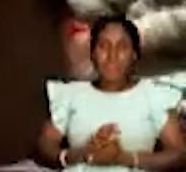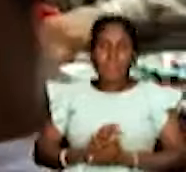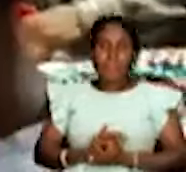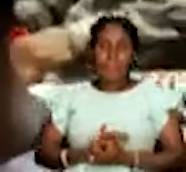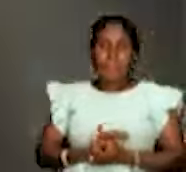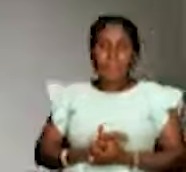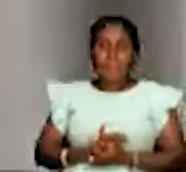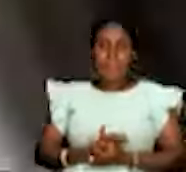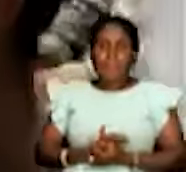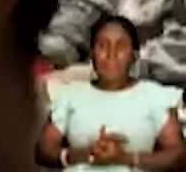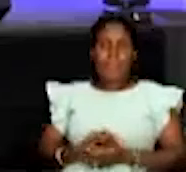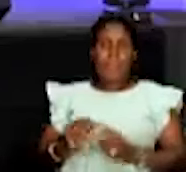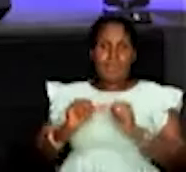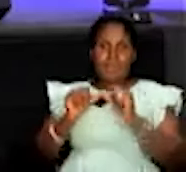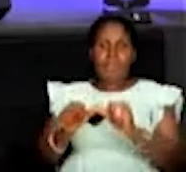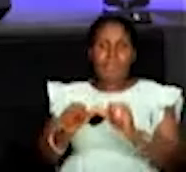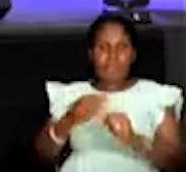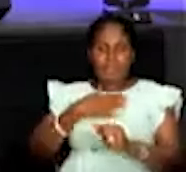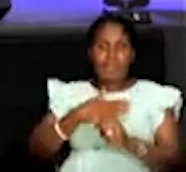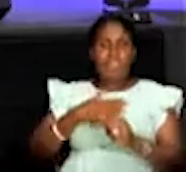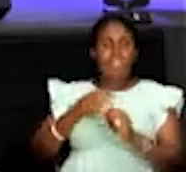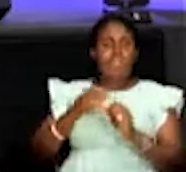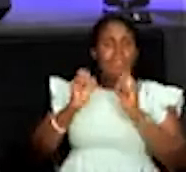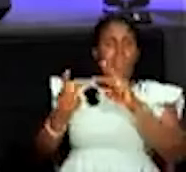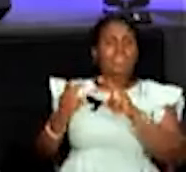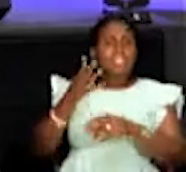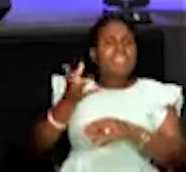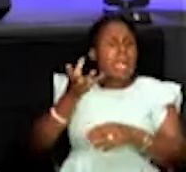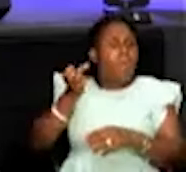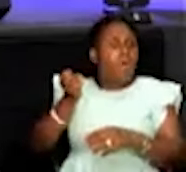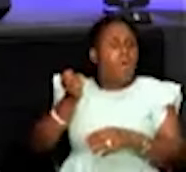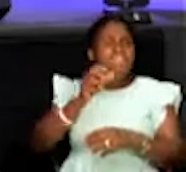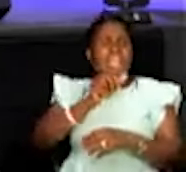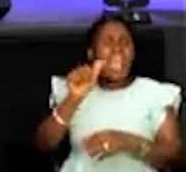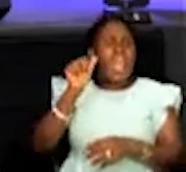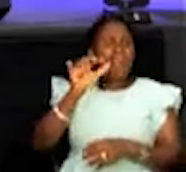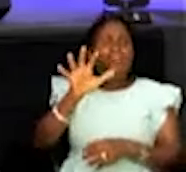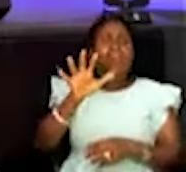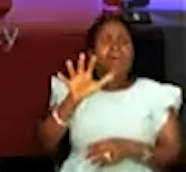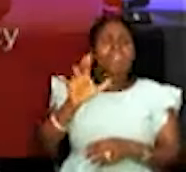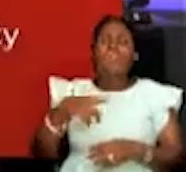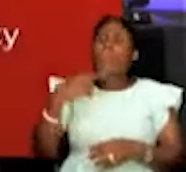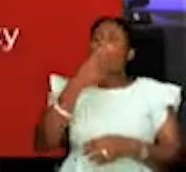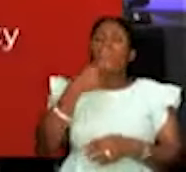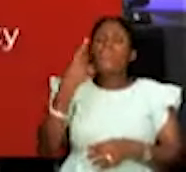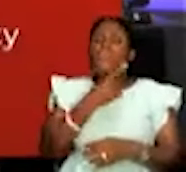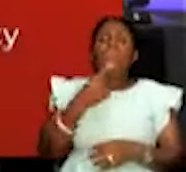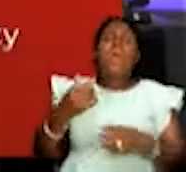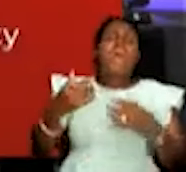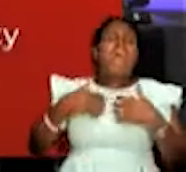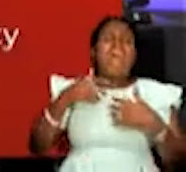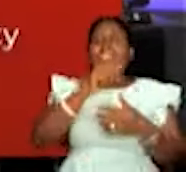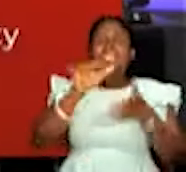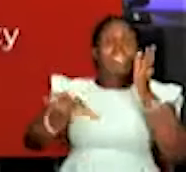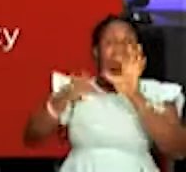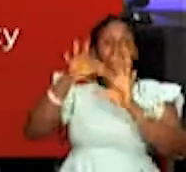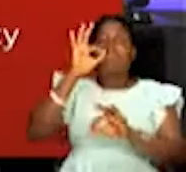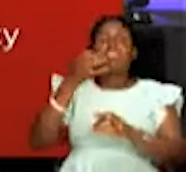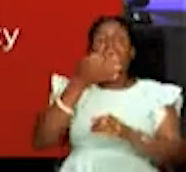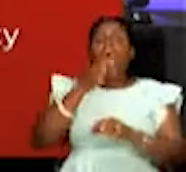Let's continue. Behold, there was a woman, watch this, who had a spirit of infirmity. How